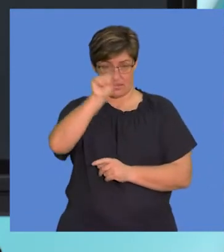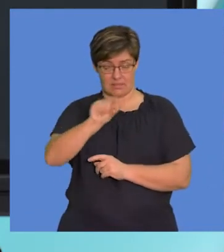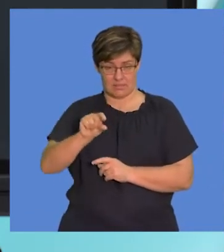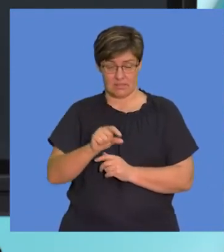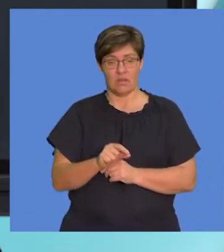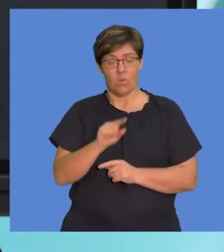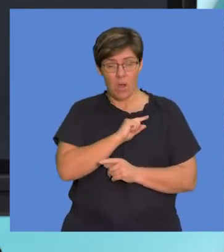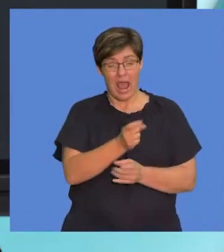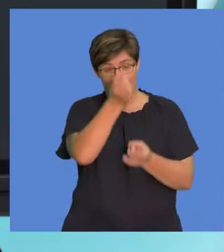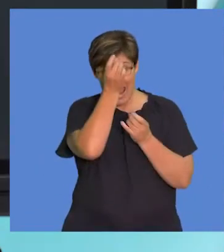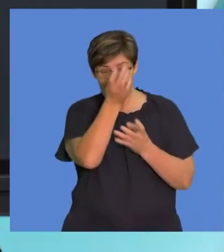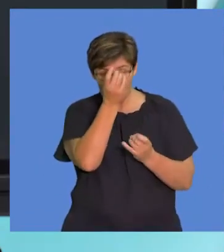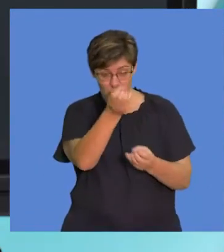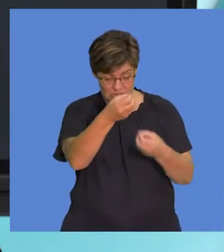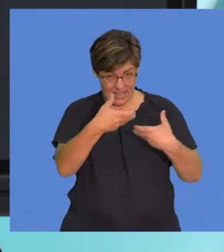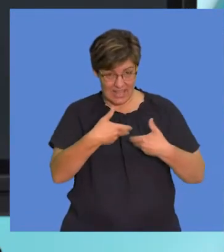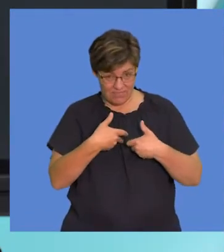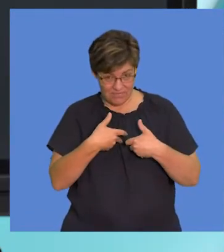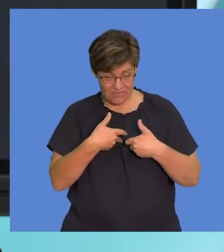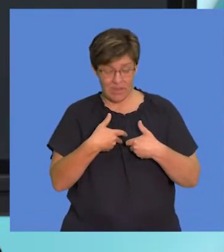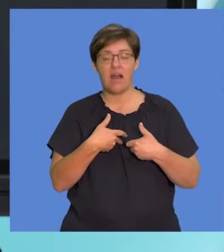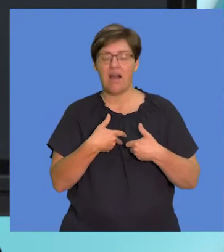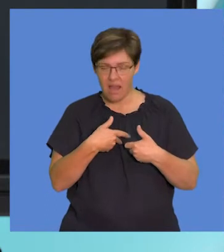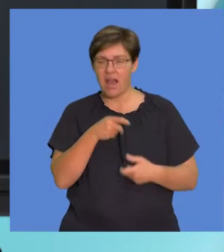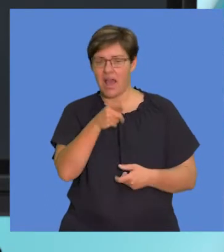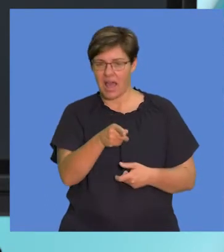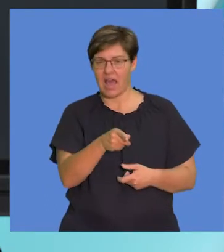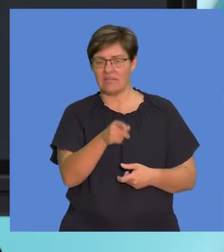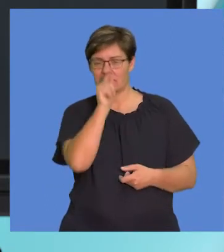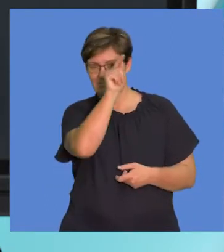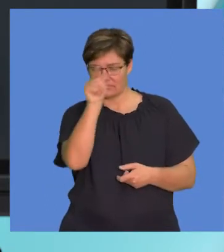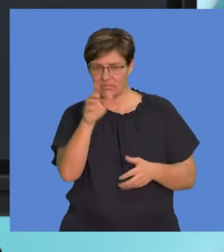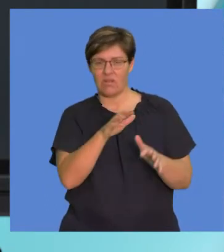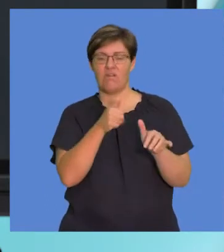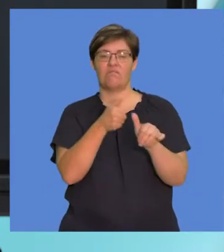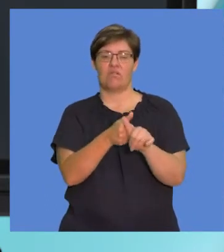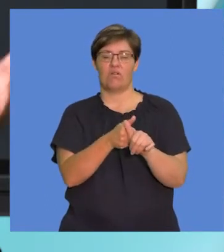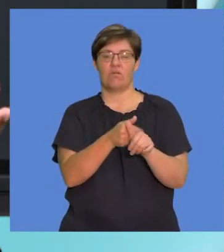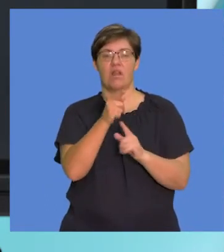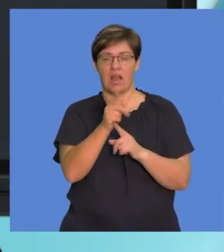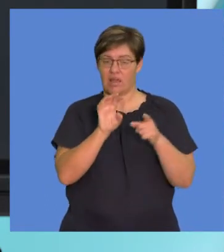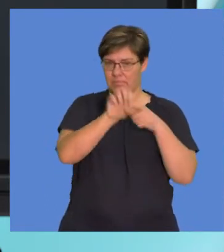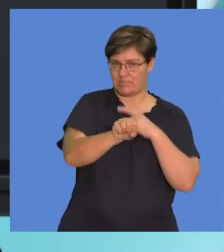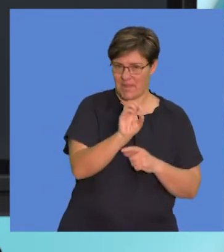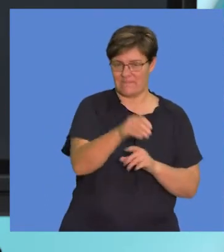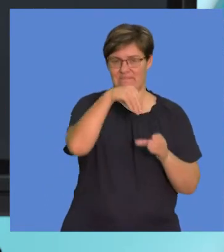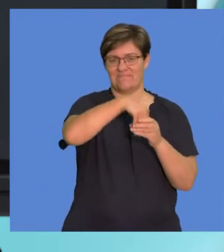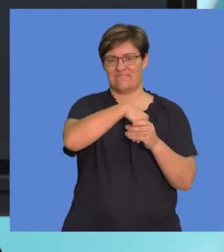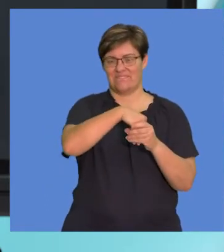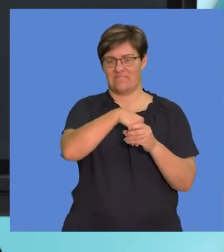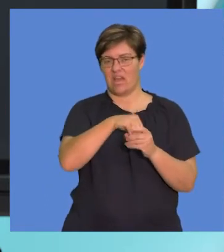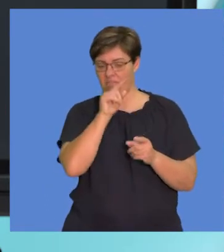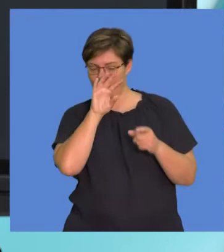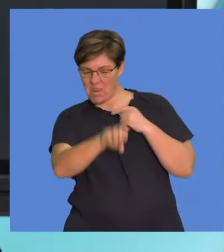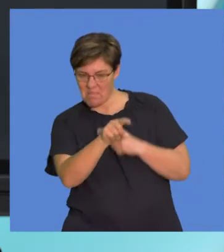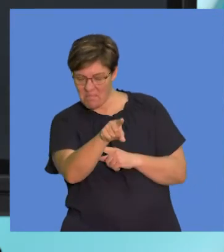every information that you are given in a long question, there is always that part that I'd want to think of as a catch, you know. Once you get the